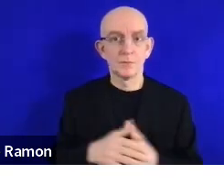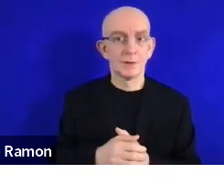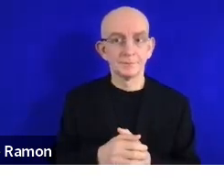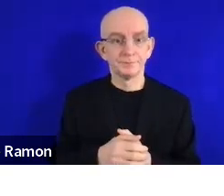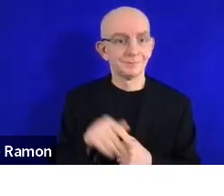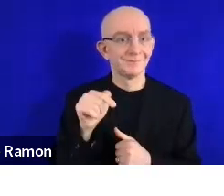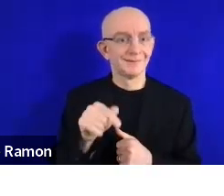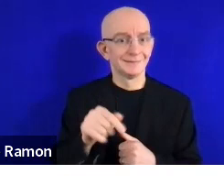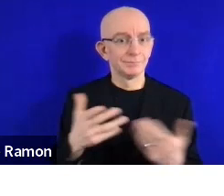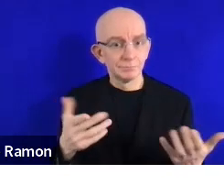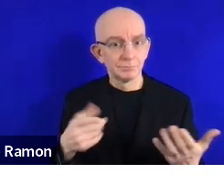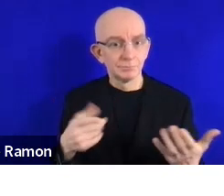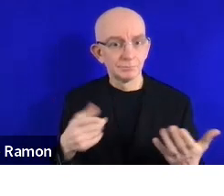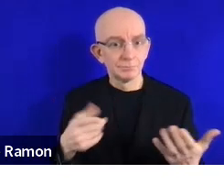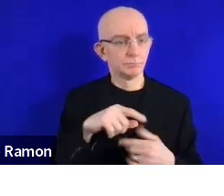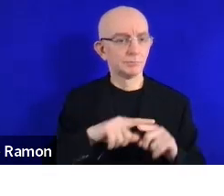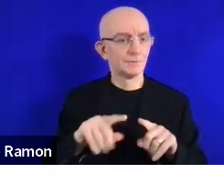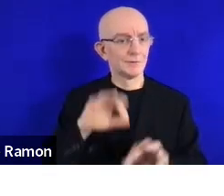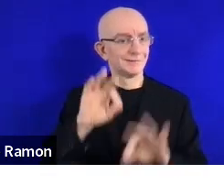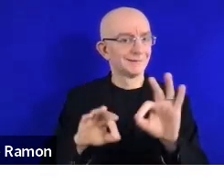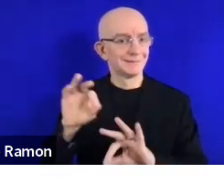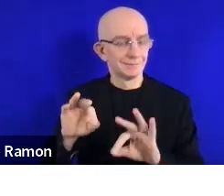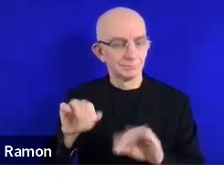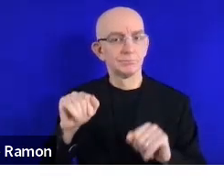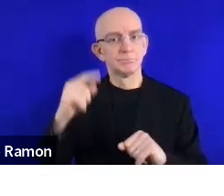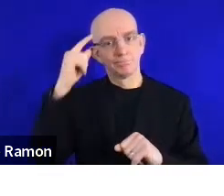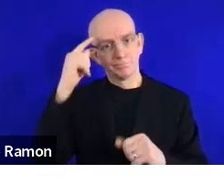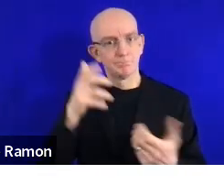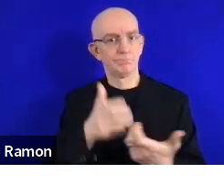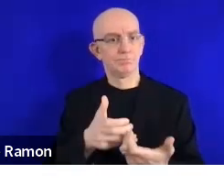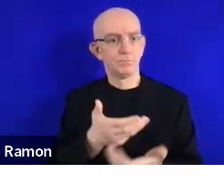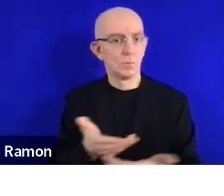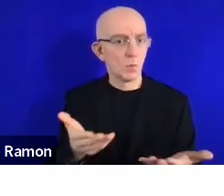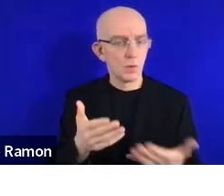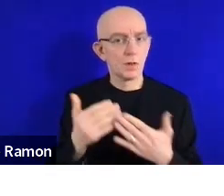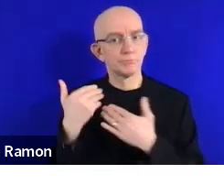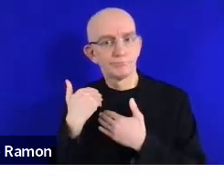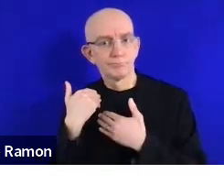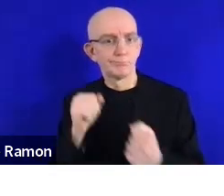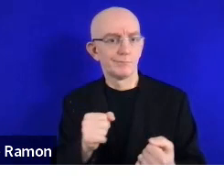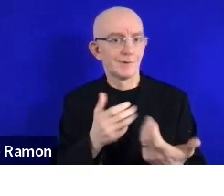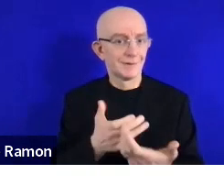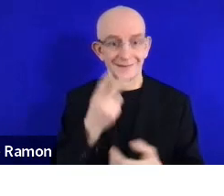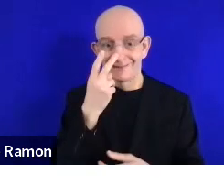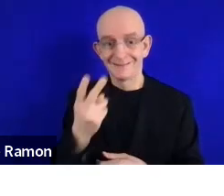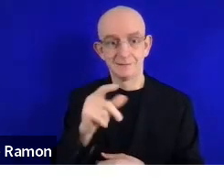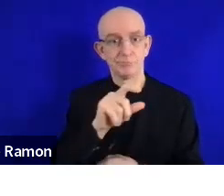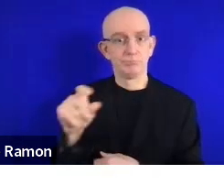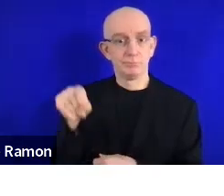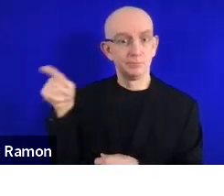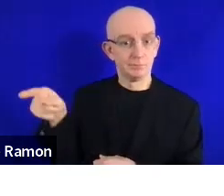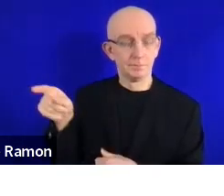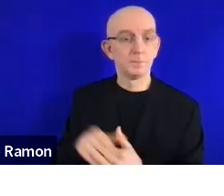growing age group in the past 10 years. However, interventions and support to the older people age group